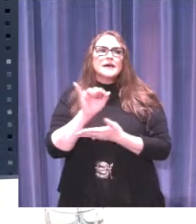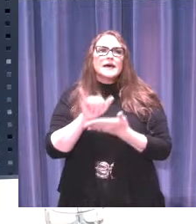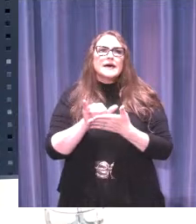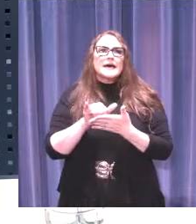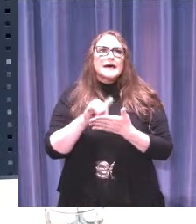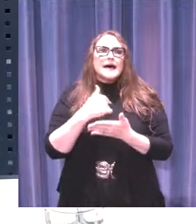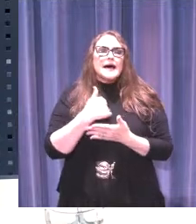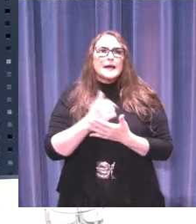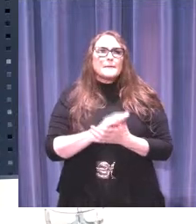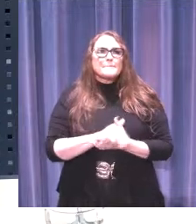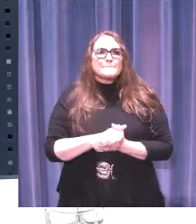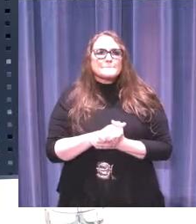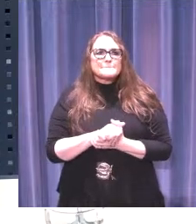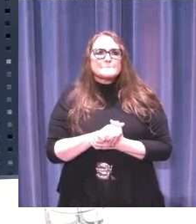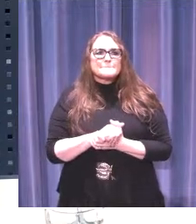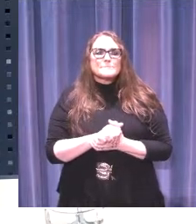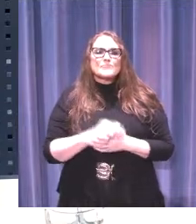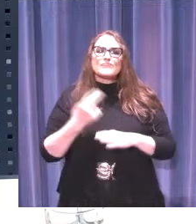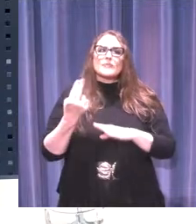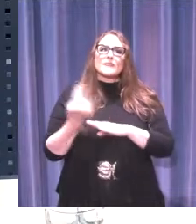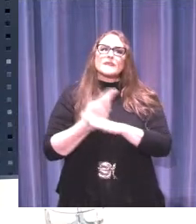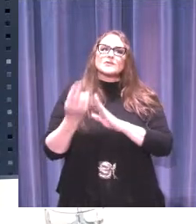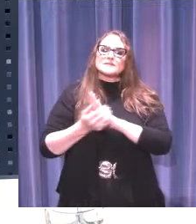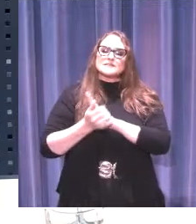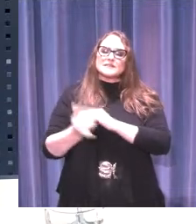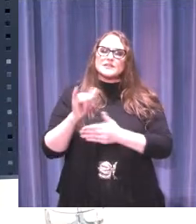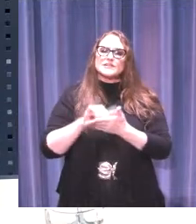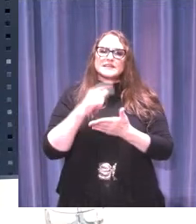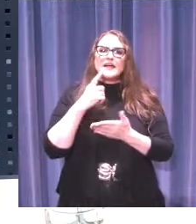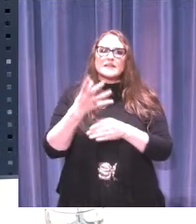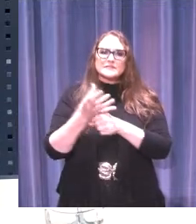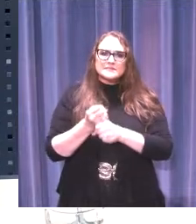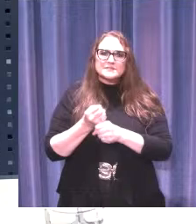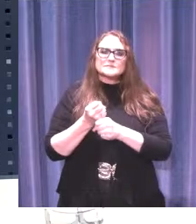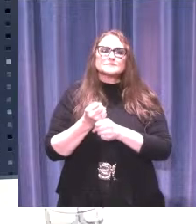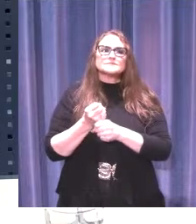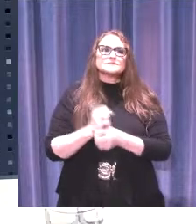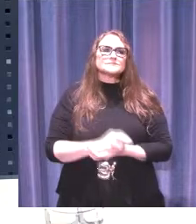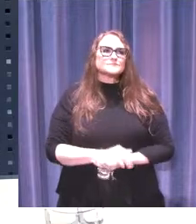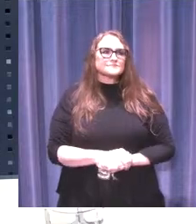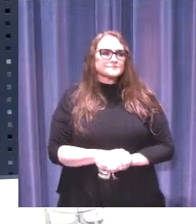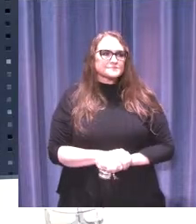I use the skills that I've acquired in the